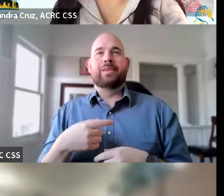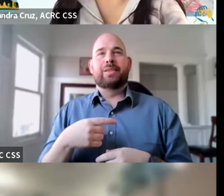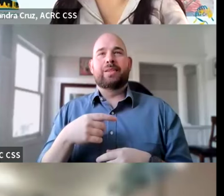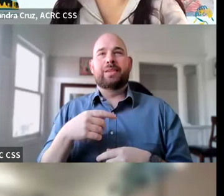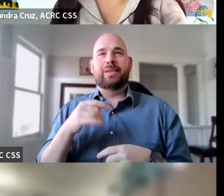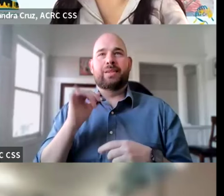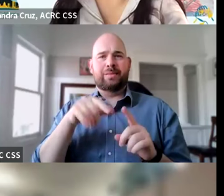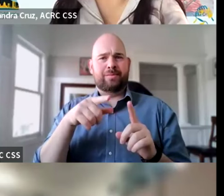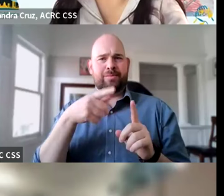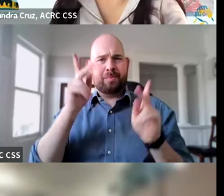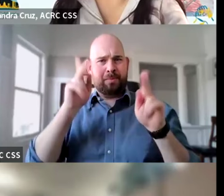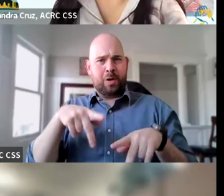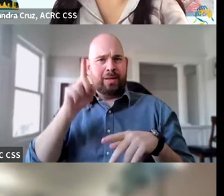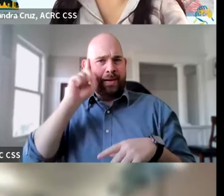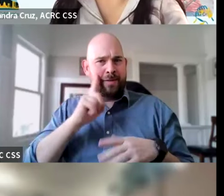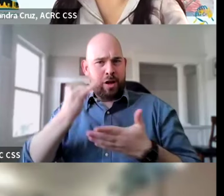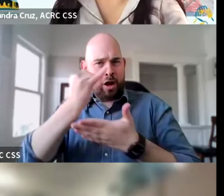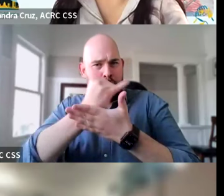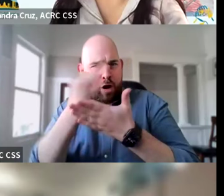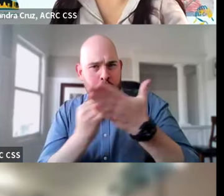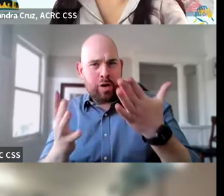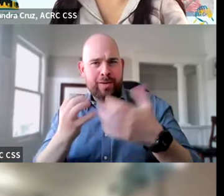be jewelry.